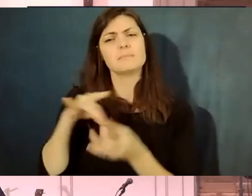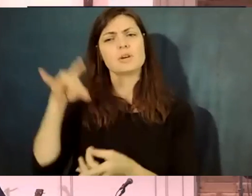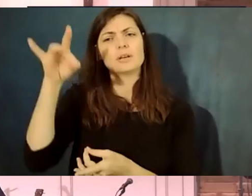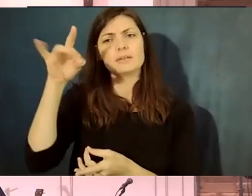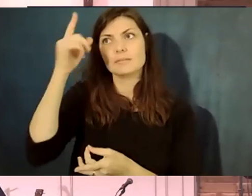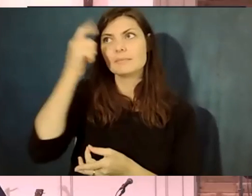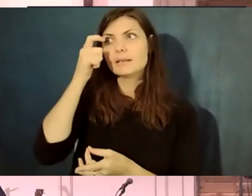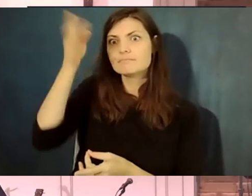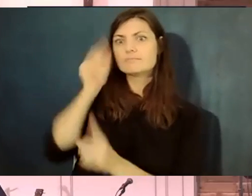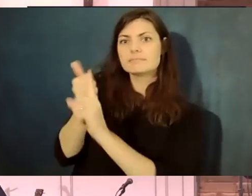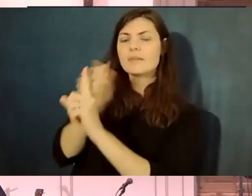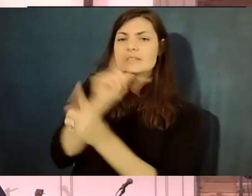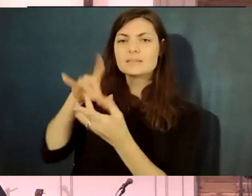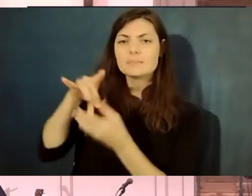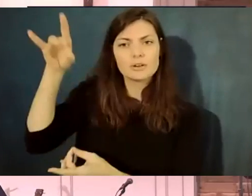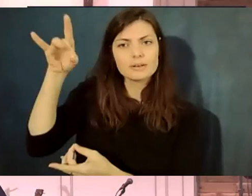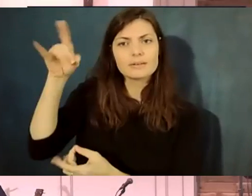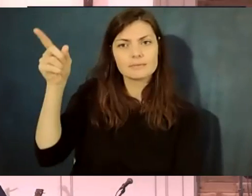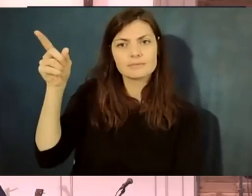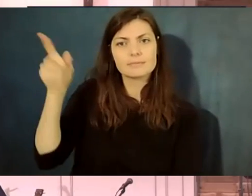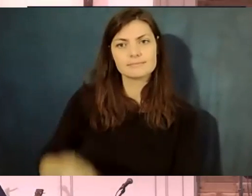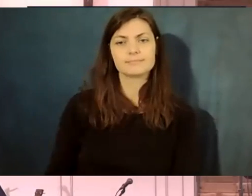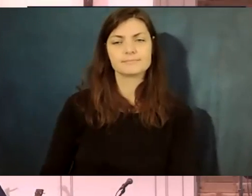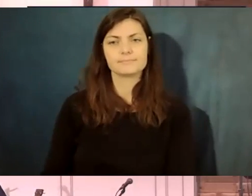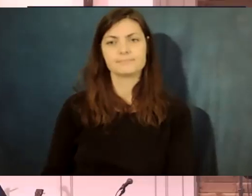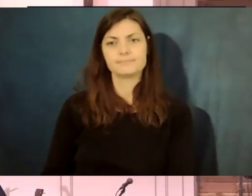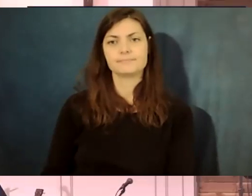Because he's spirit. God is spirit.